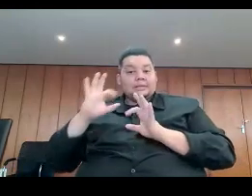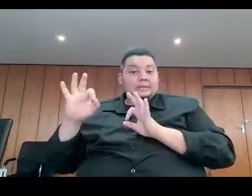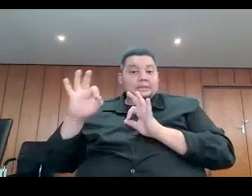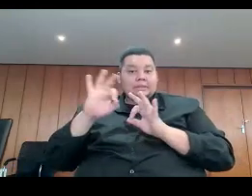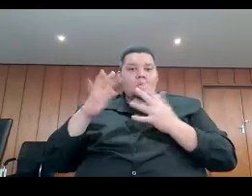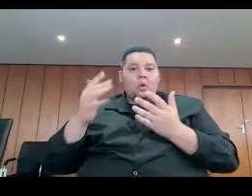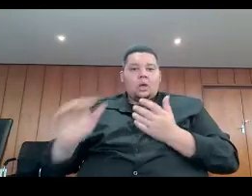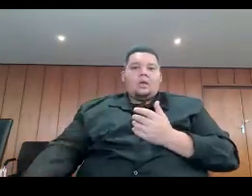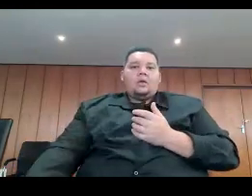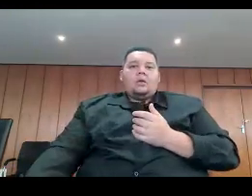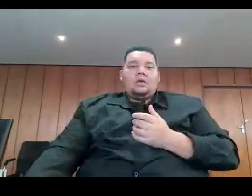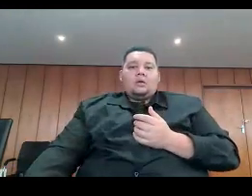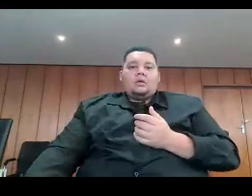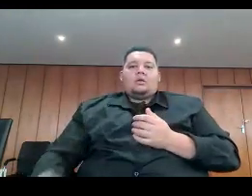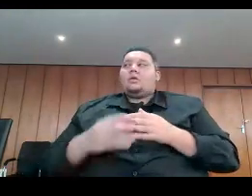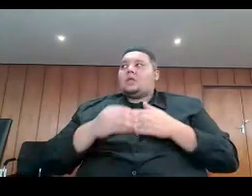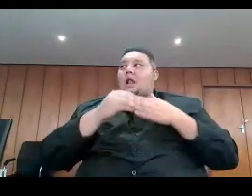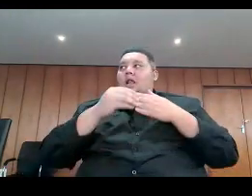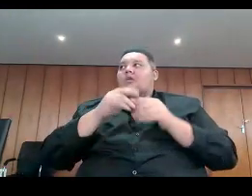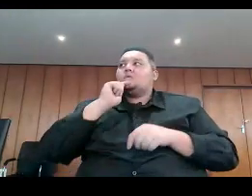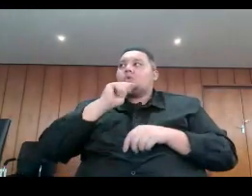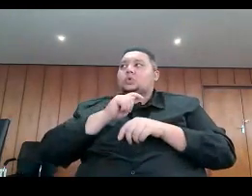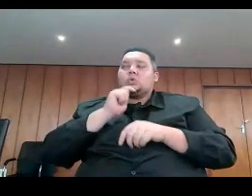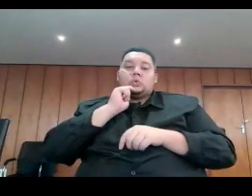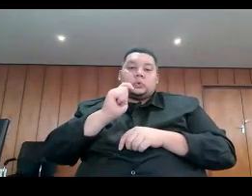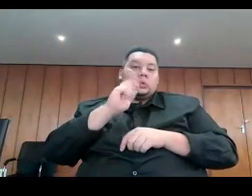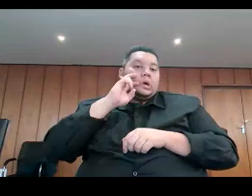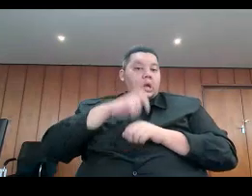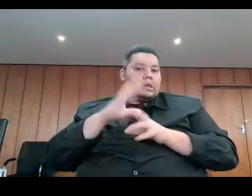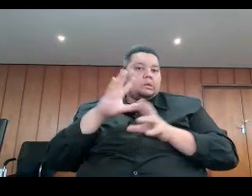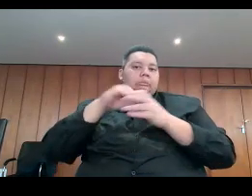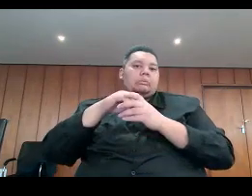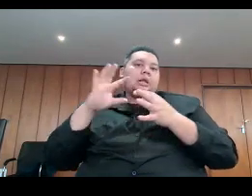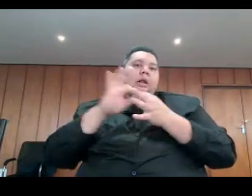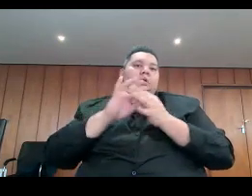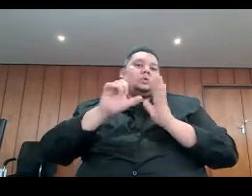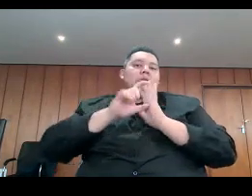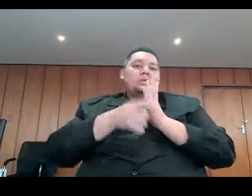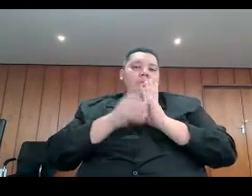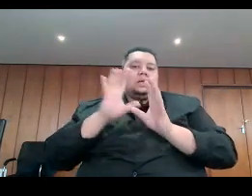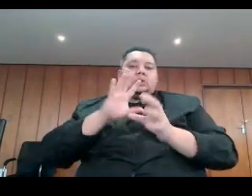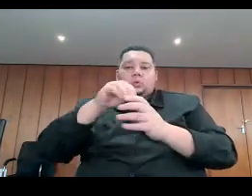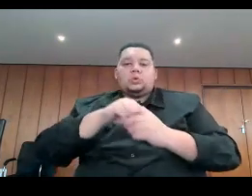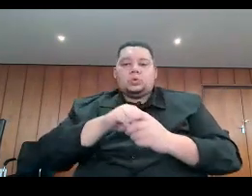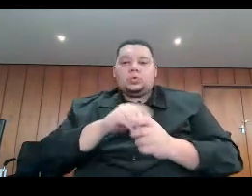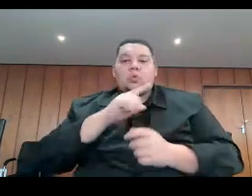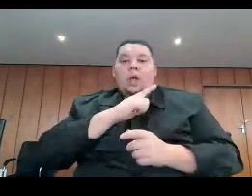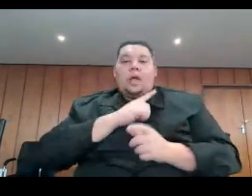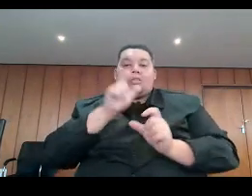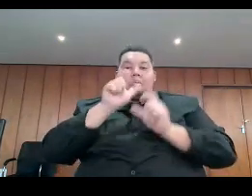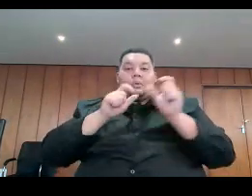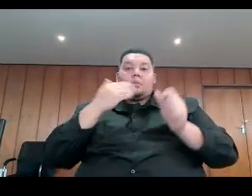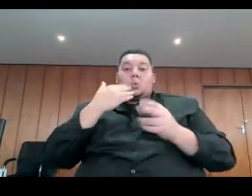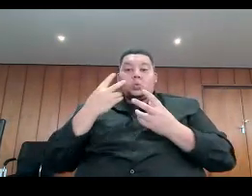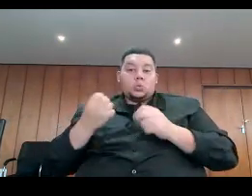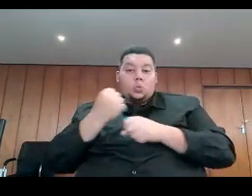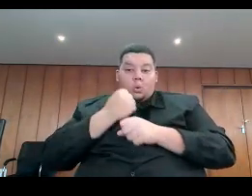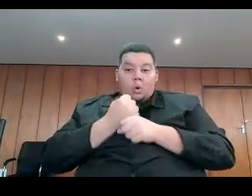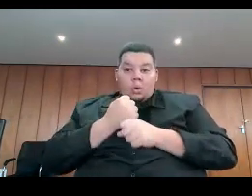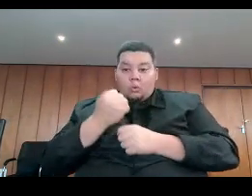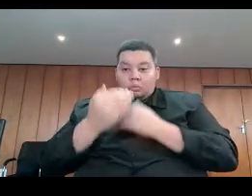the leadership really needs to come on board in terms of disability inclusion, because the people on the ground